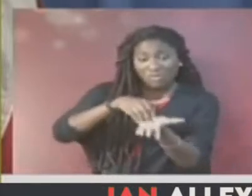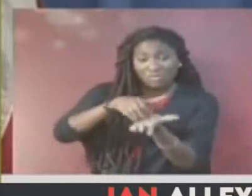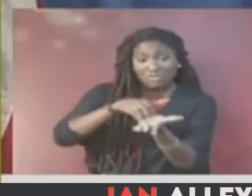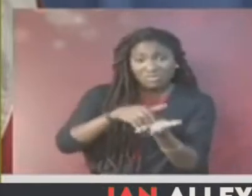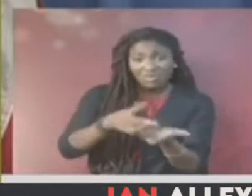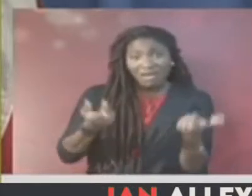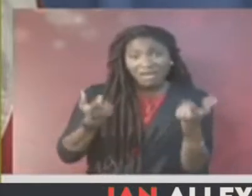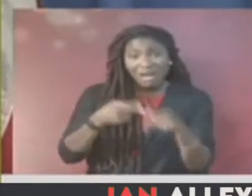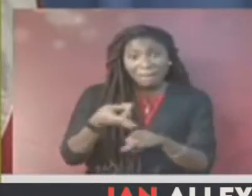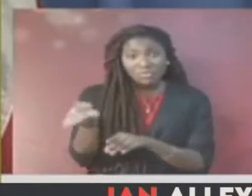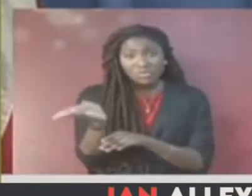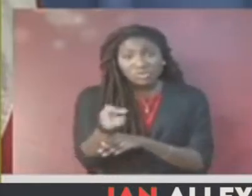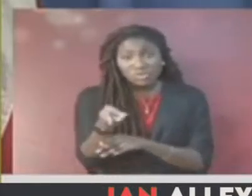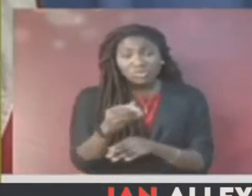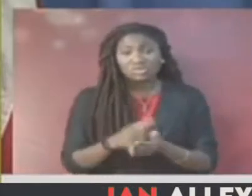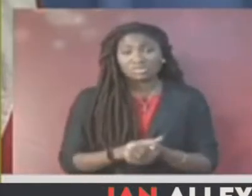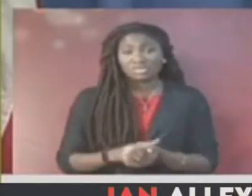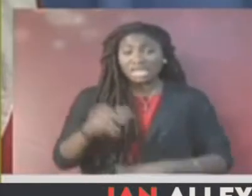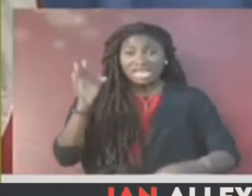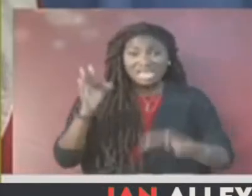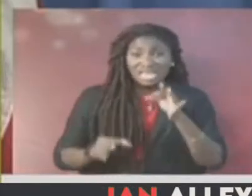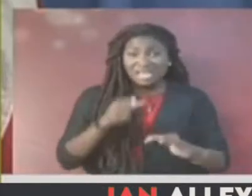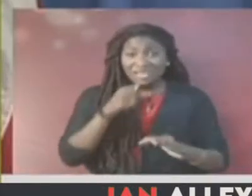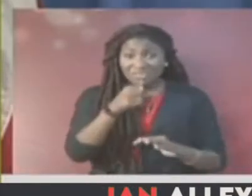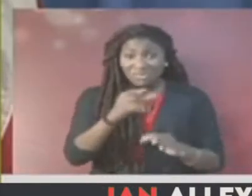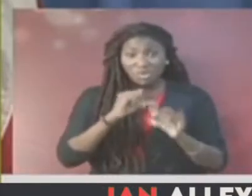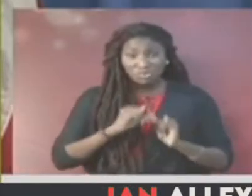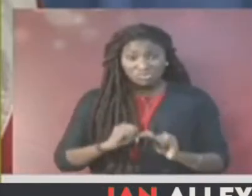chance of winning, if you take that position,